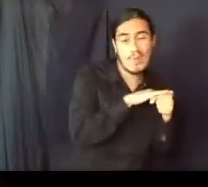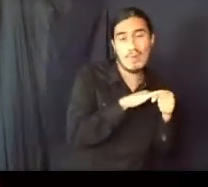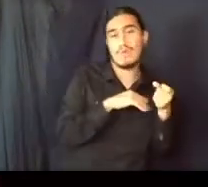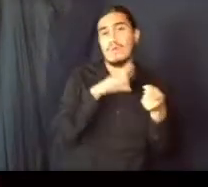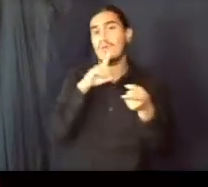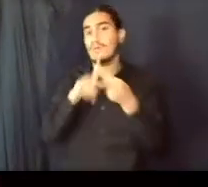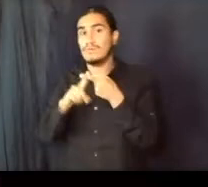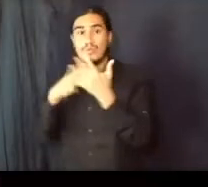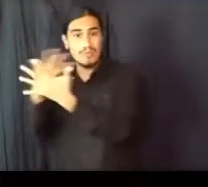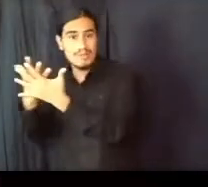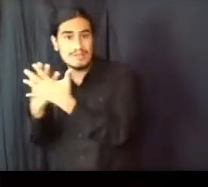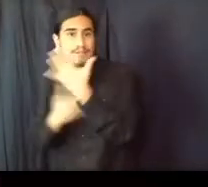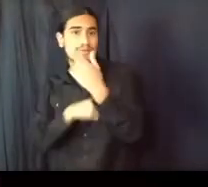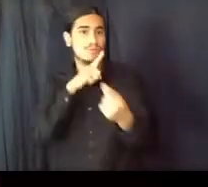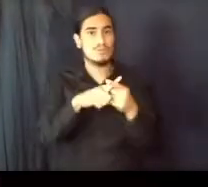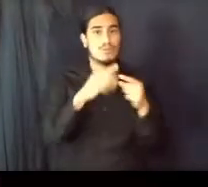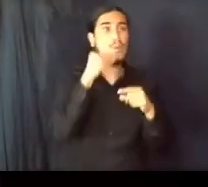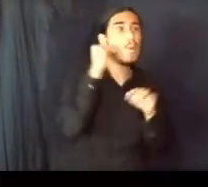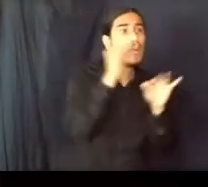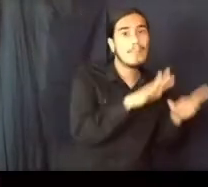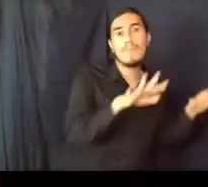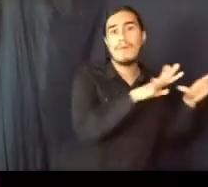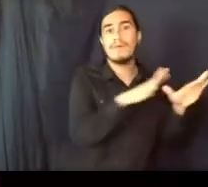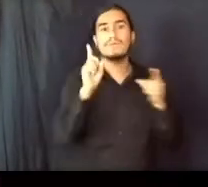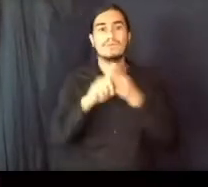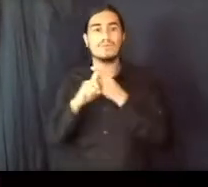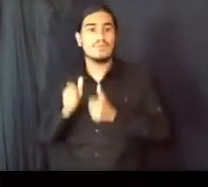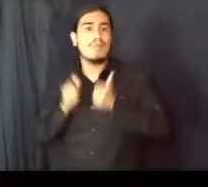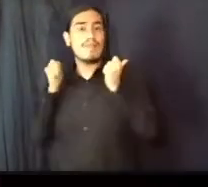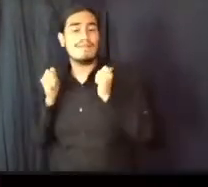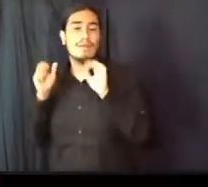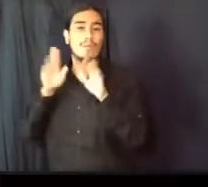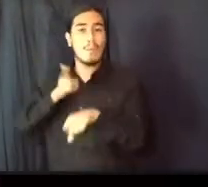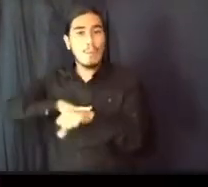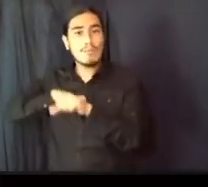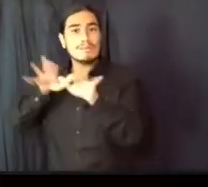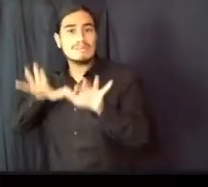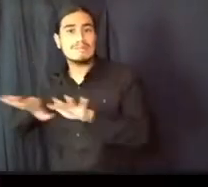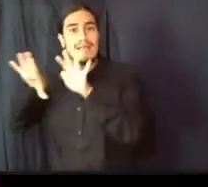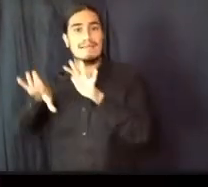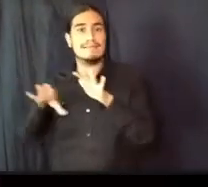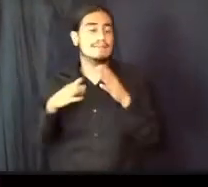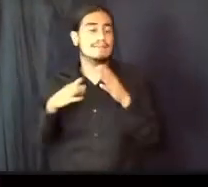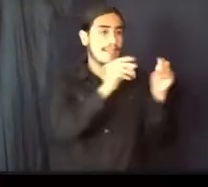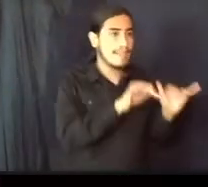the urban or domestic space, from the land to the shores and the sea.